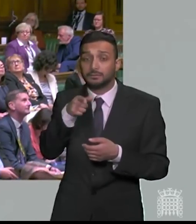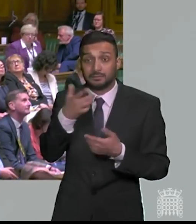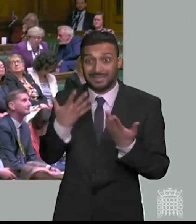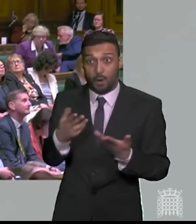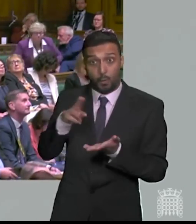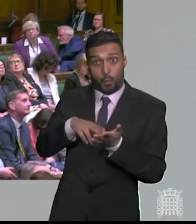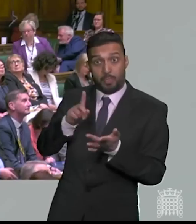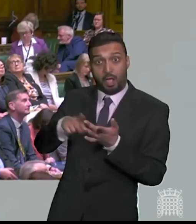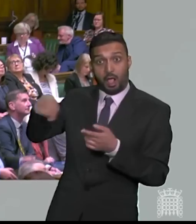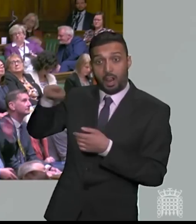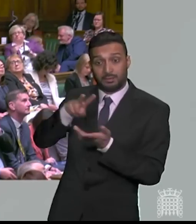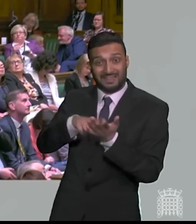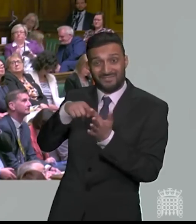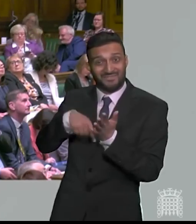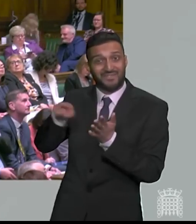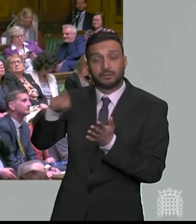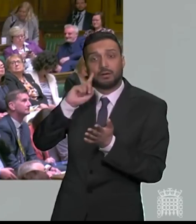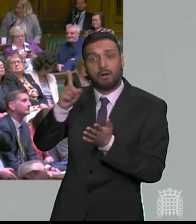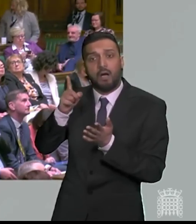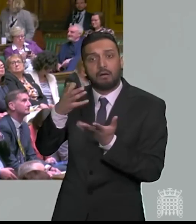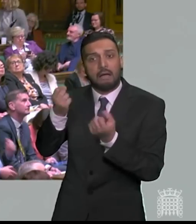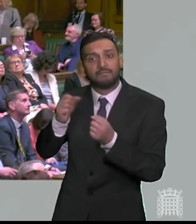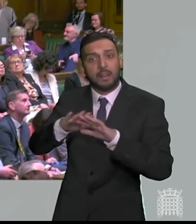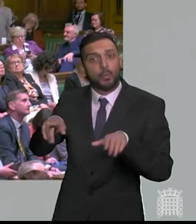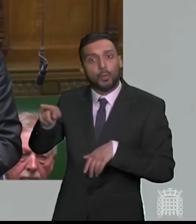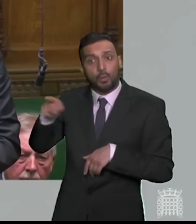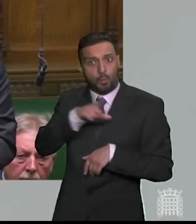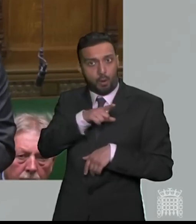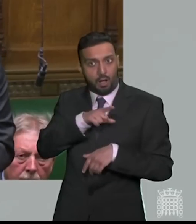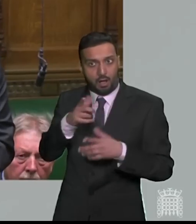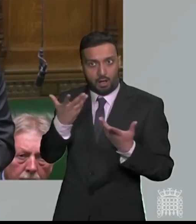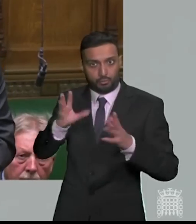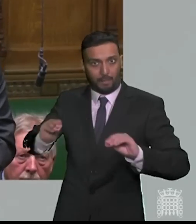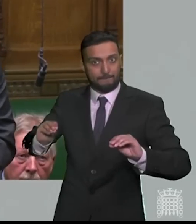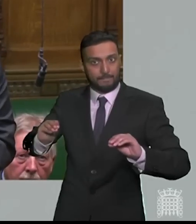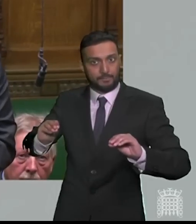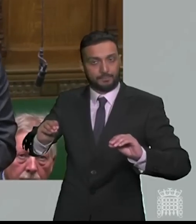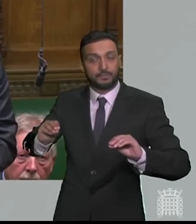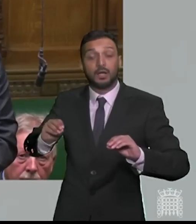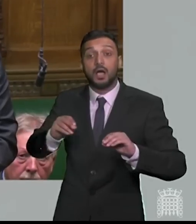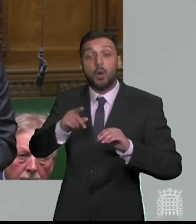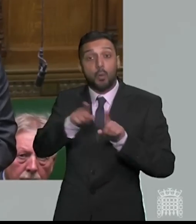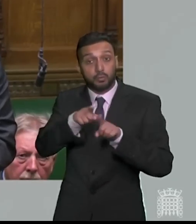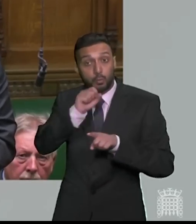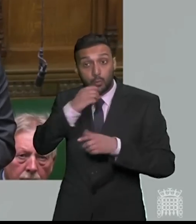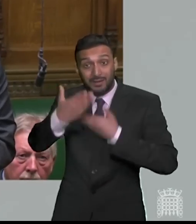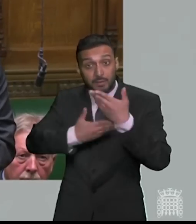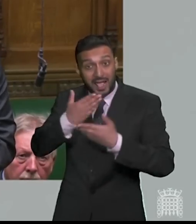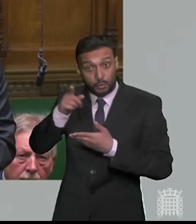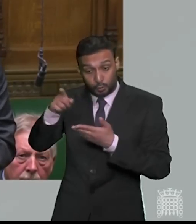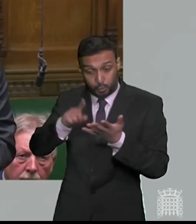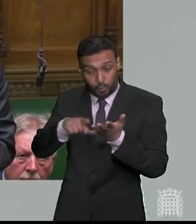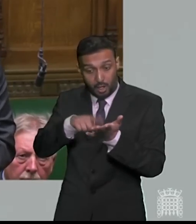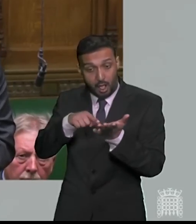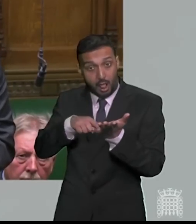the agri-food sector after the grace period has ended? And will explain to the Ulster Farmers Union why